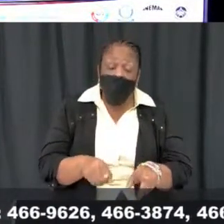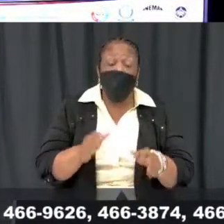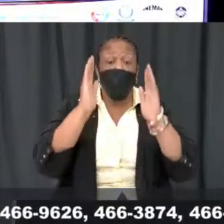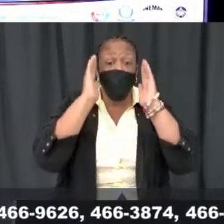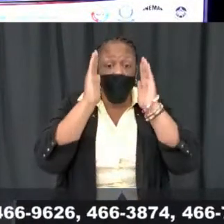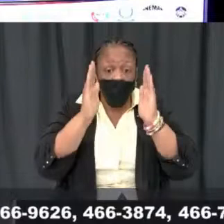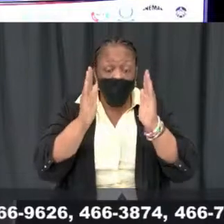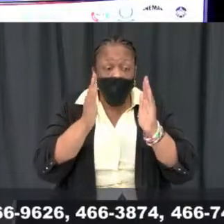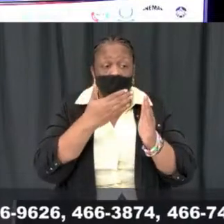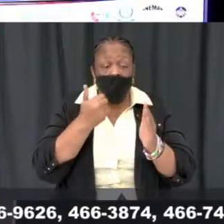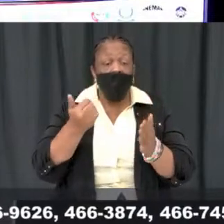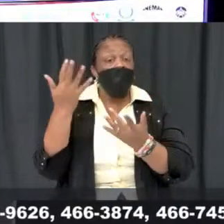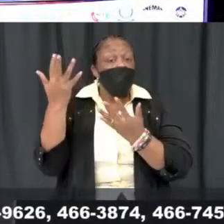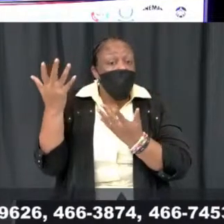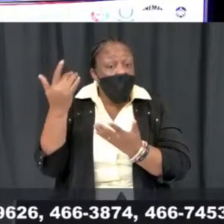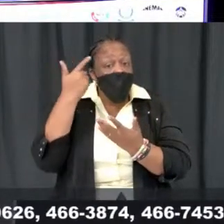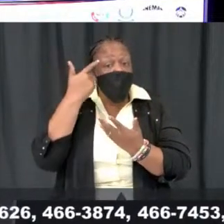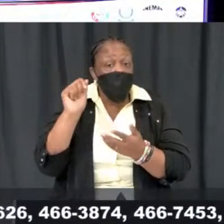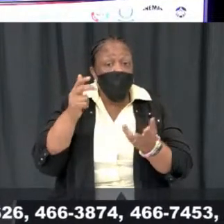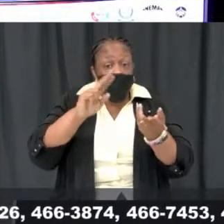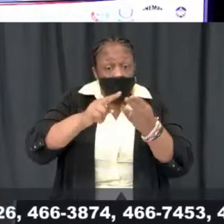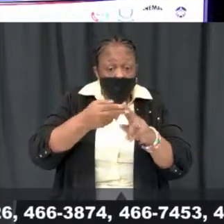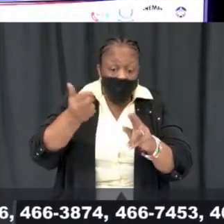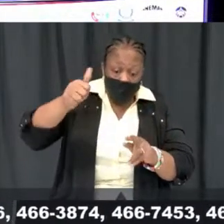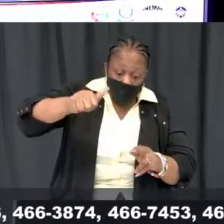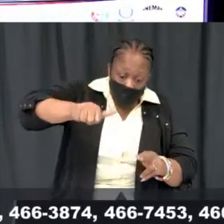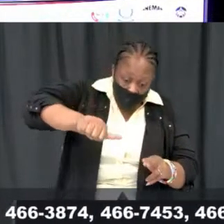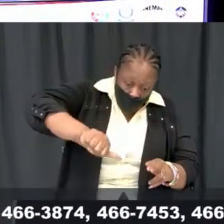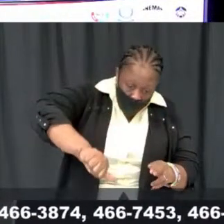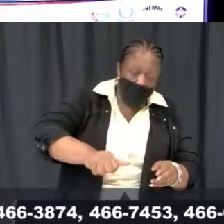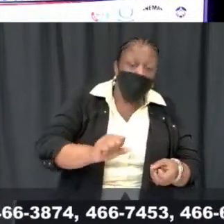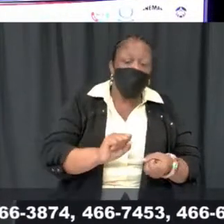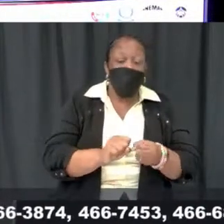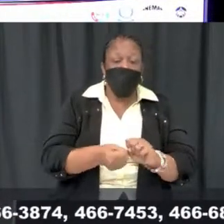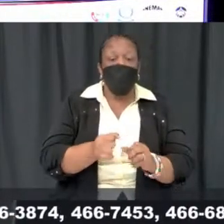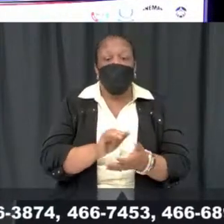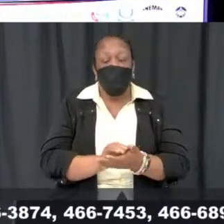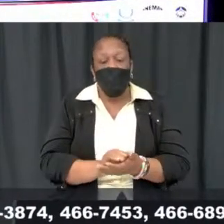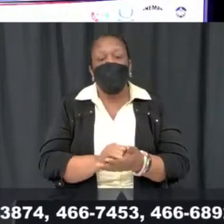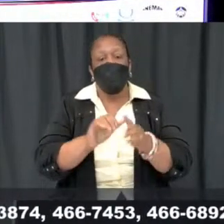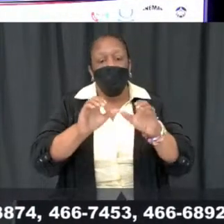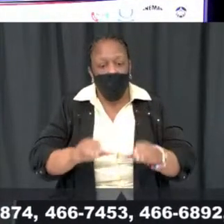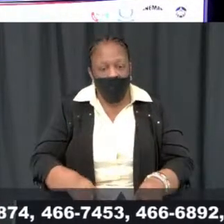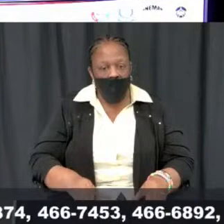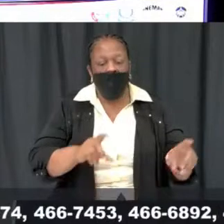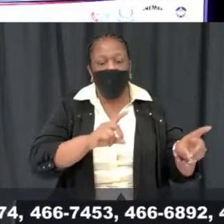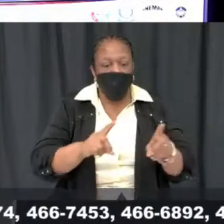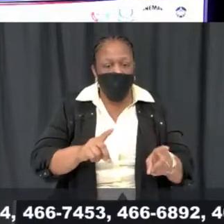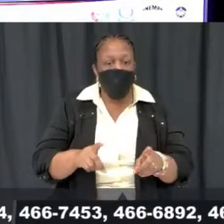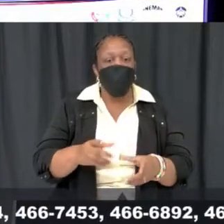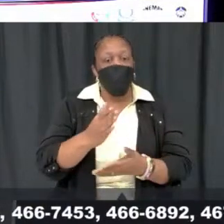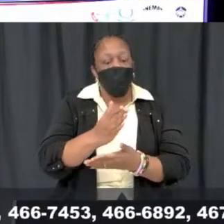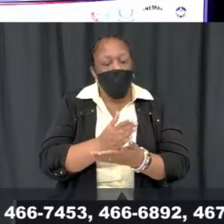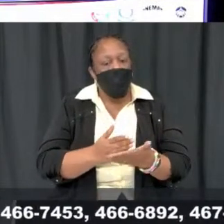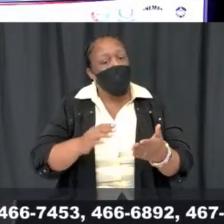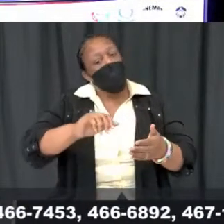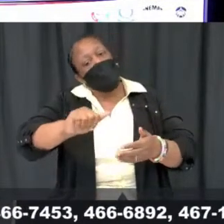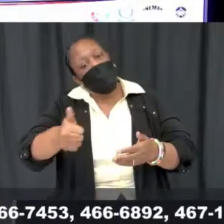COVID-19 cases, positive cases. So therefore, we are not doing bad at all. It